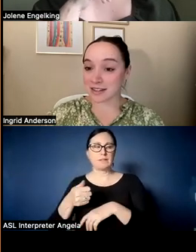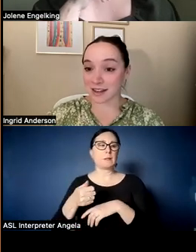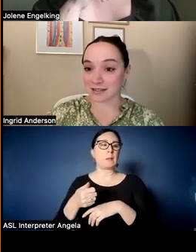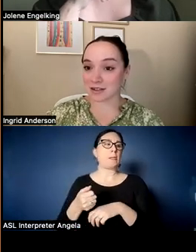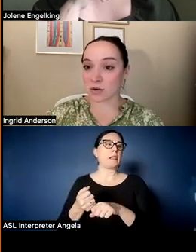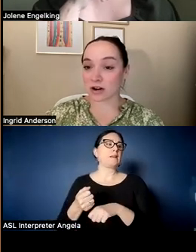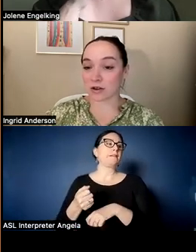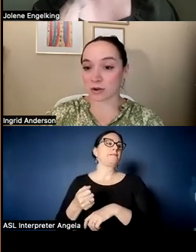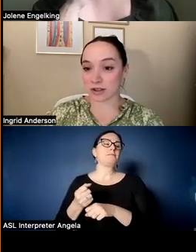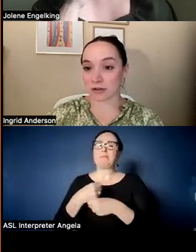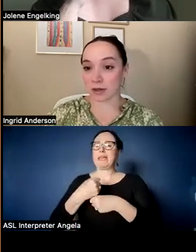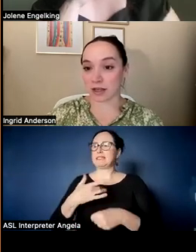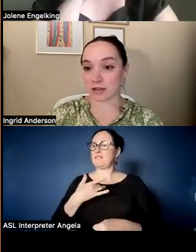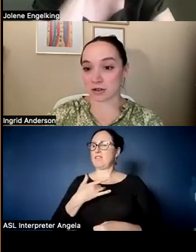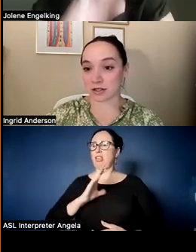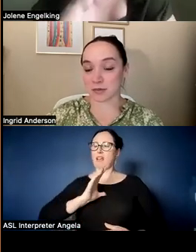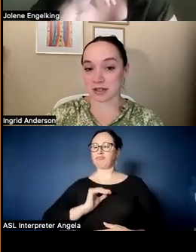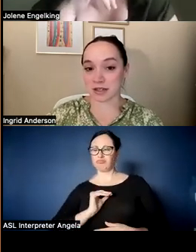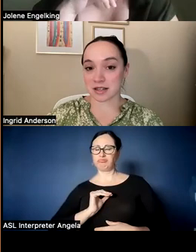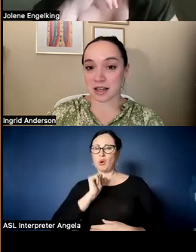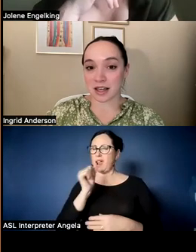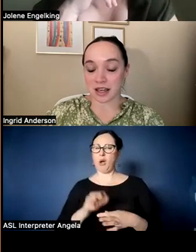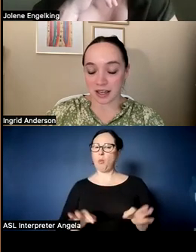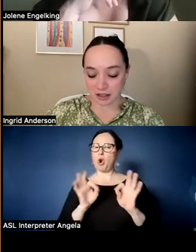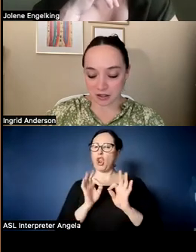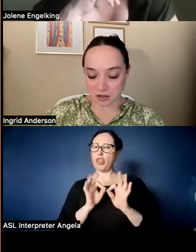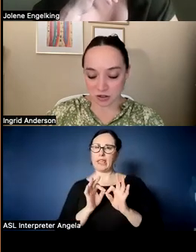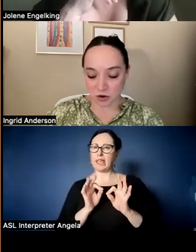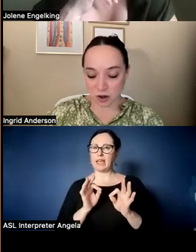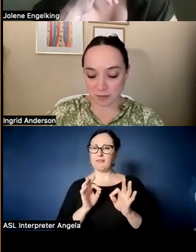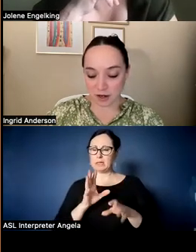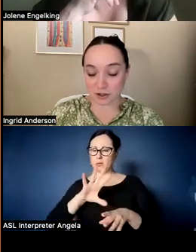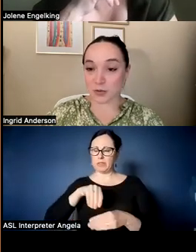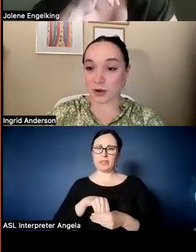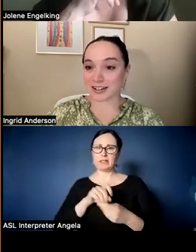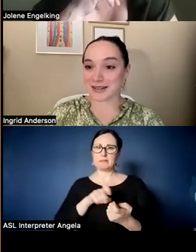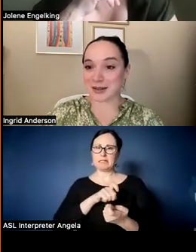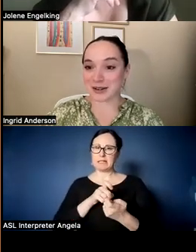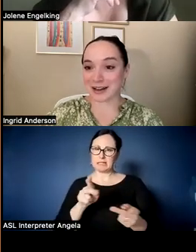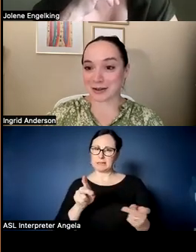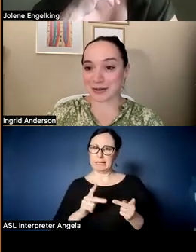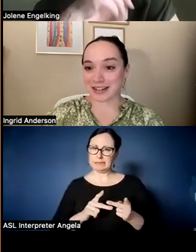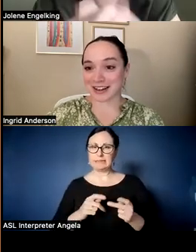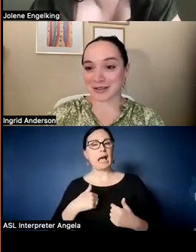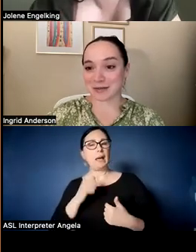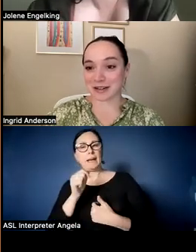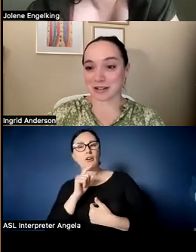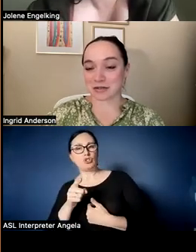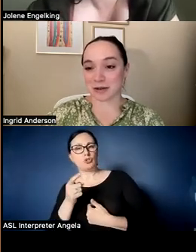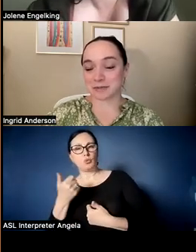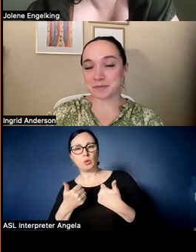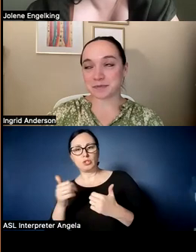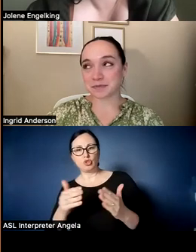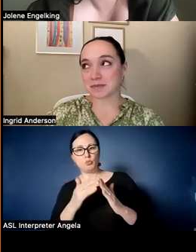feel less than or unworthy of being in certain spaces. And so I'm not sure what community everybody on the webinar